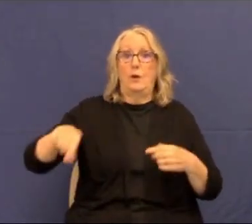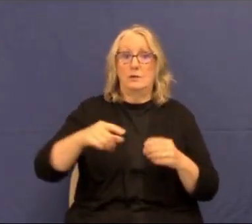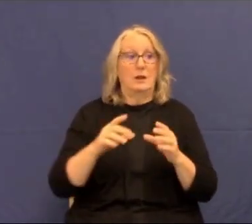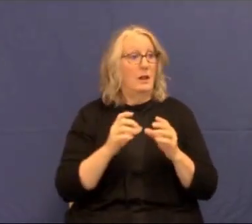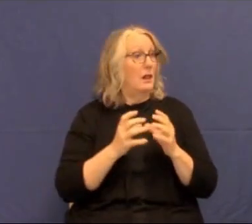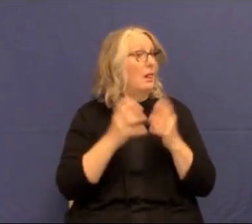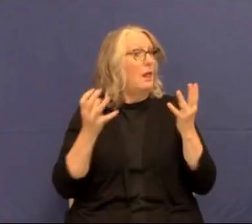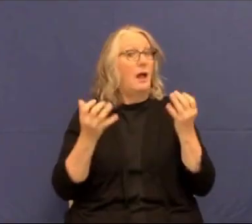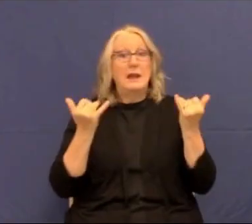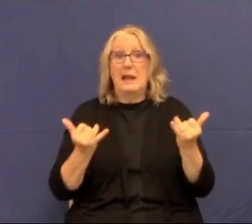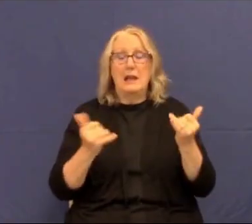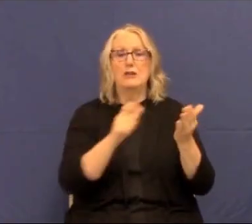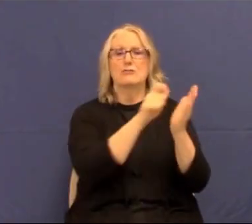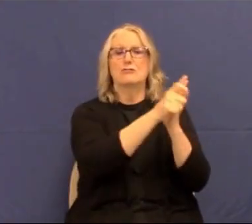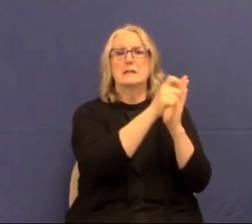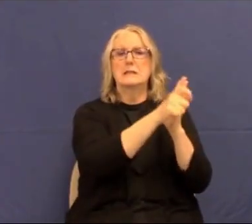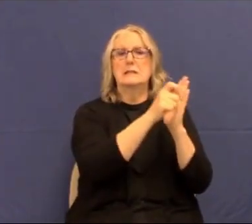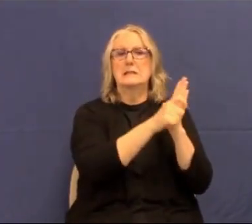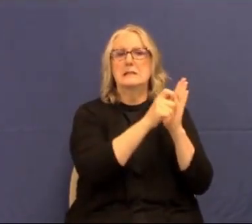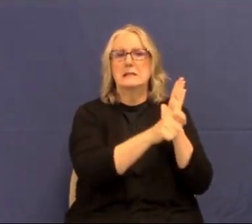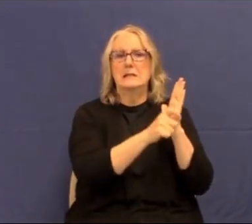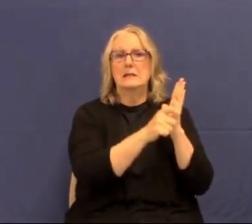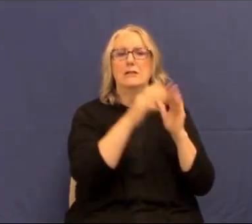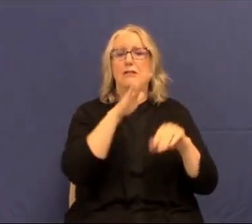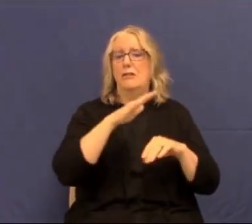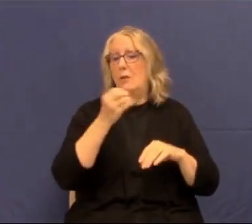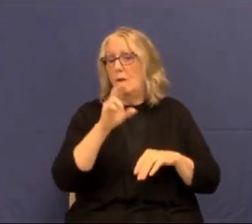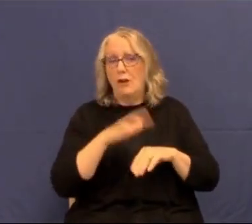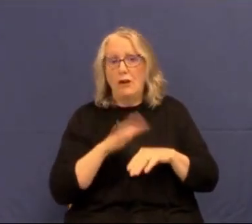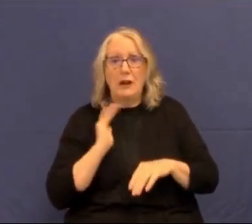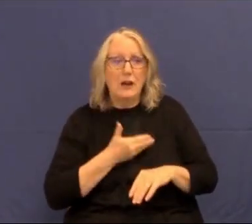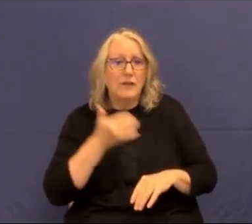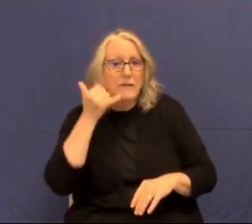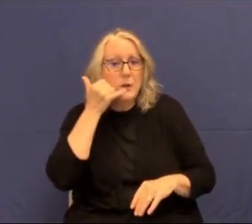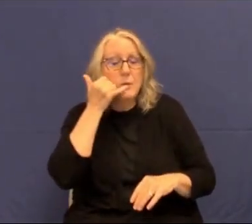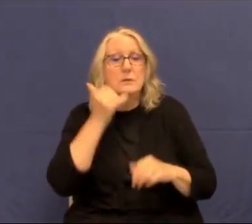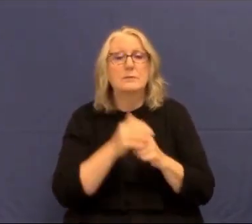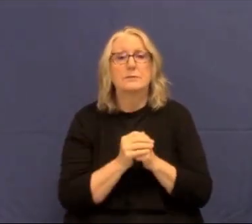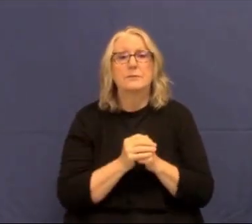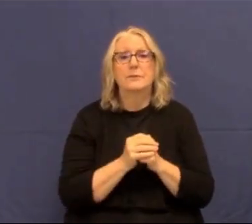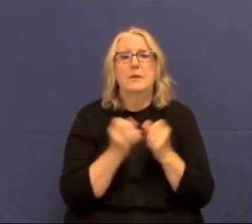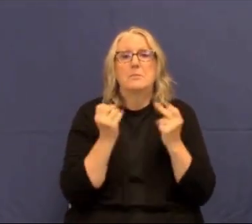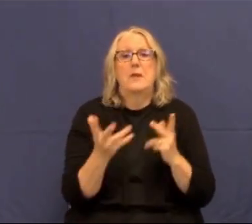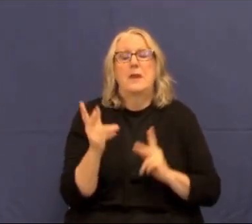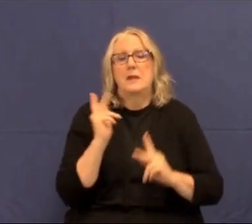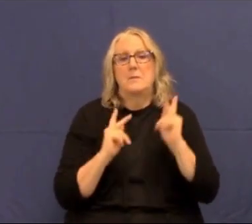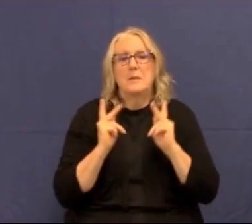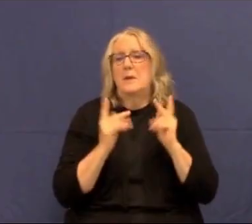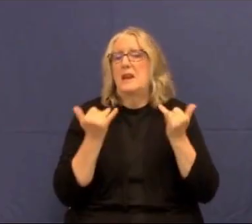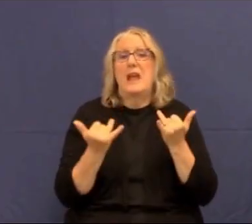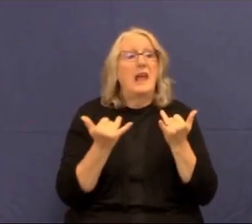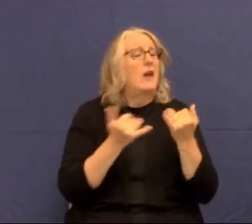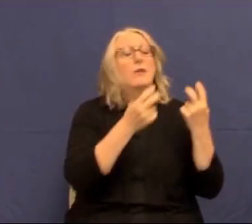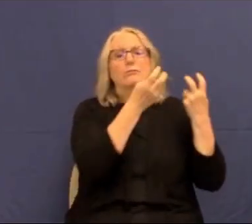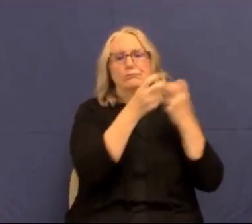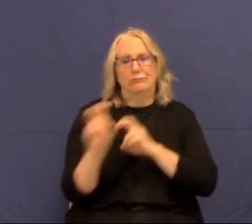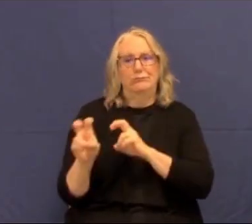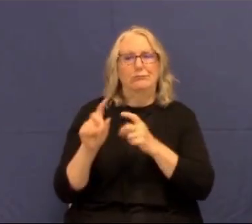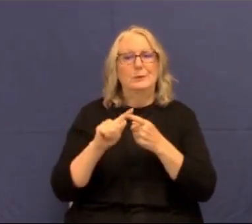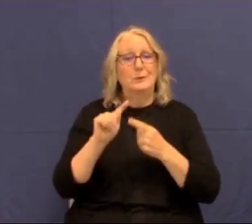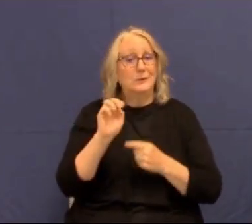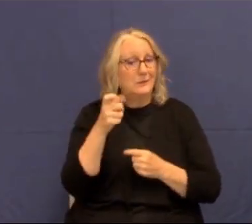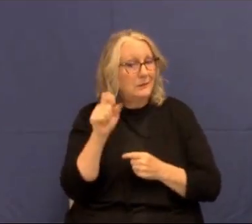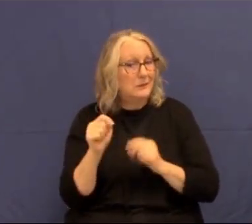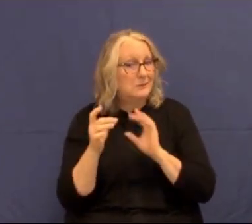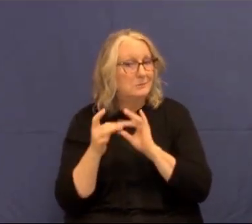now, a lot of that is all written or it's like all on our phones. A lot of people now